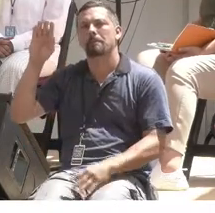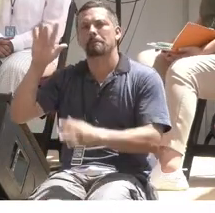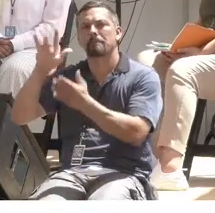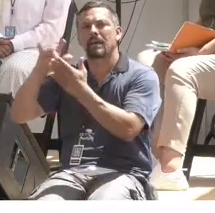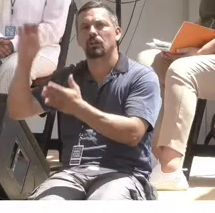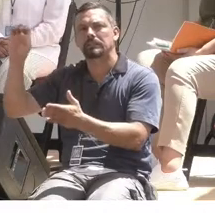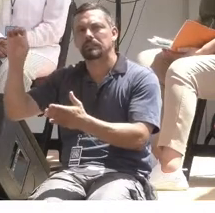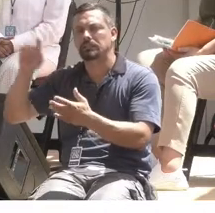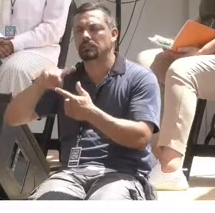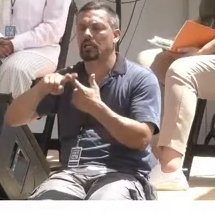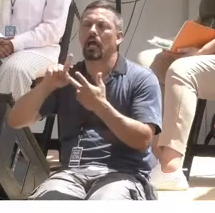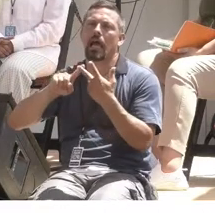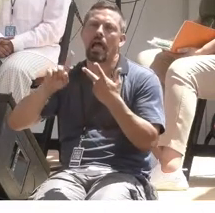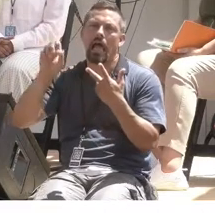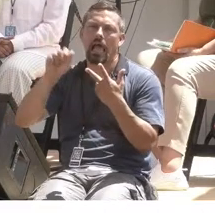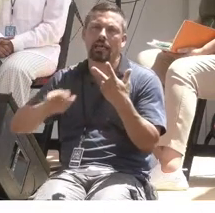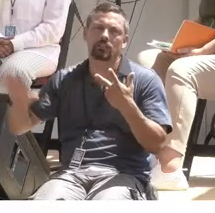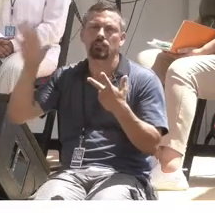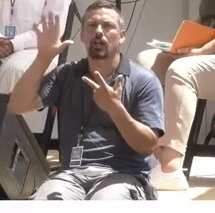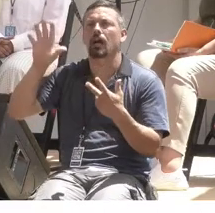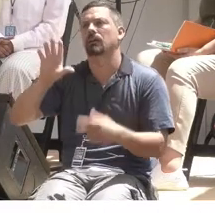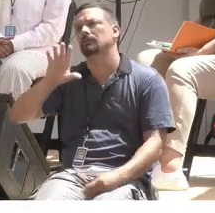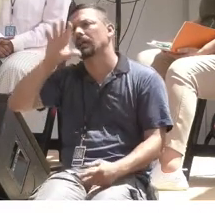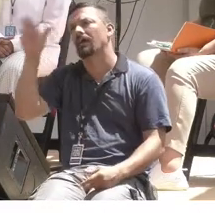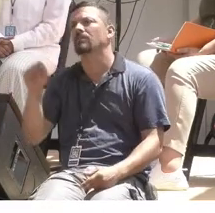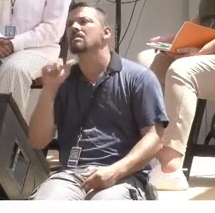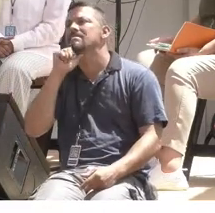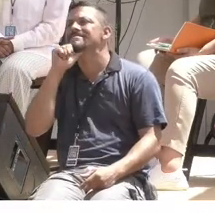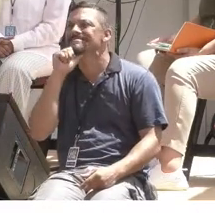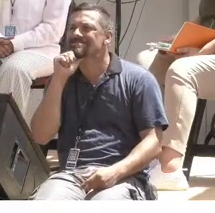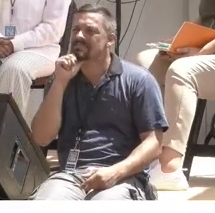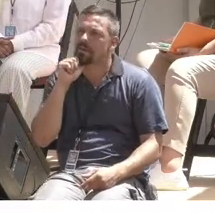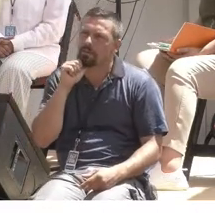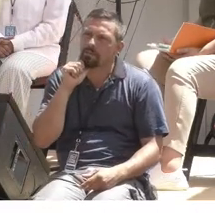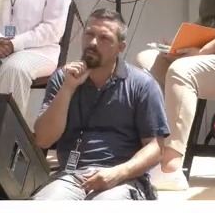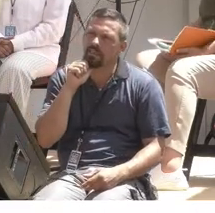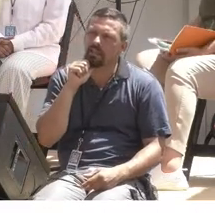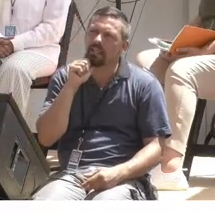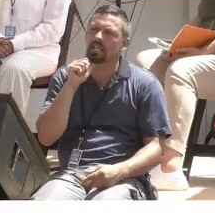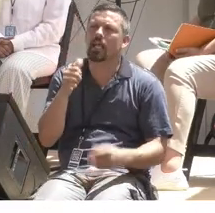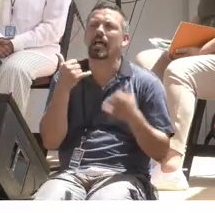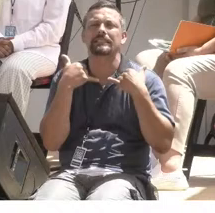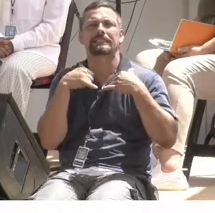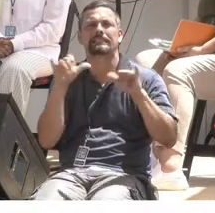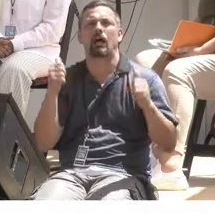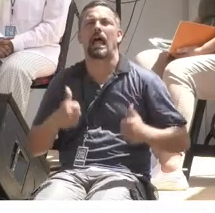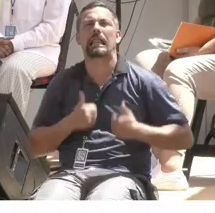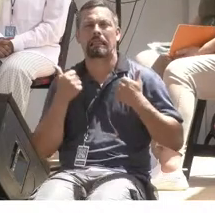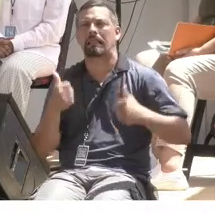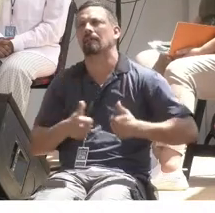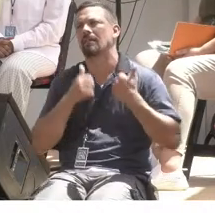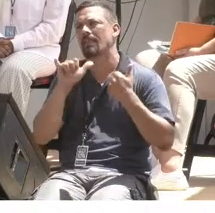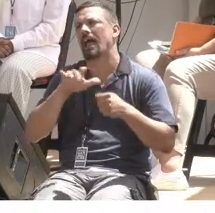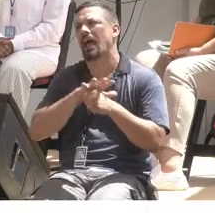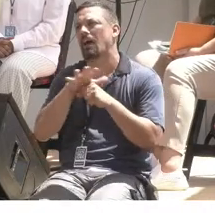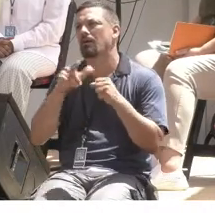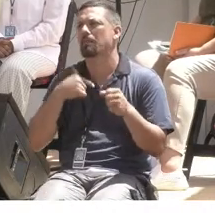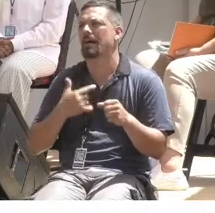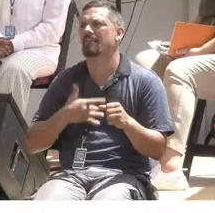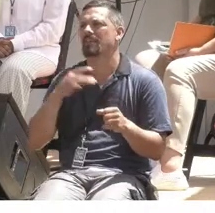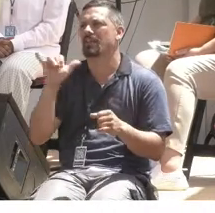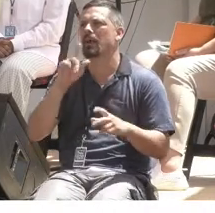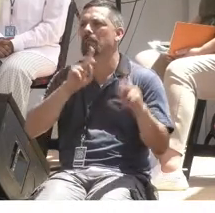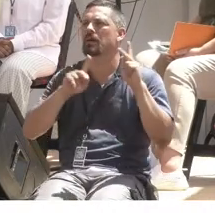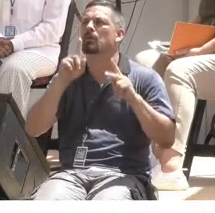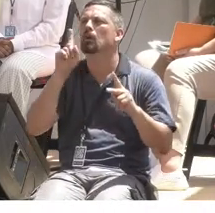from Asia and from Africa that are not still living in these areas. But I feel like a lot of people should just